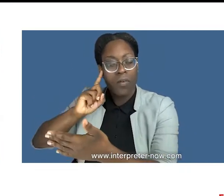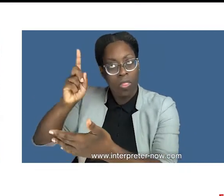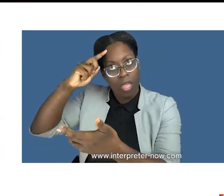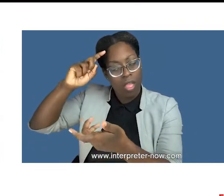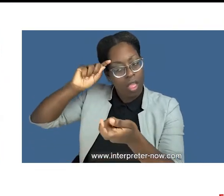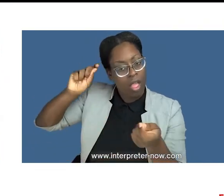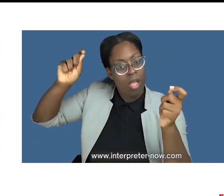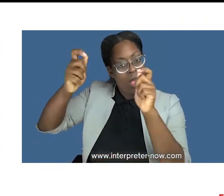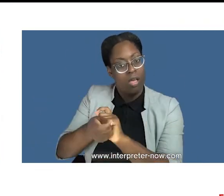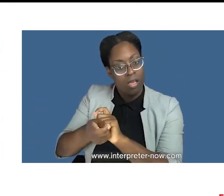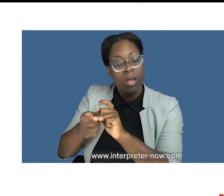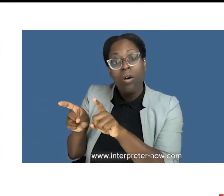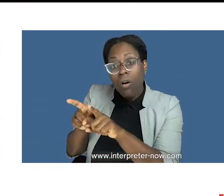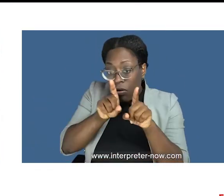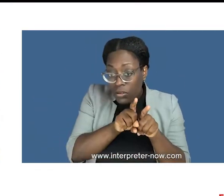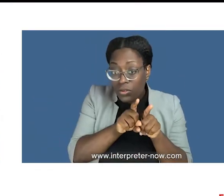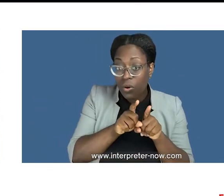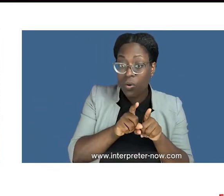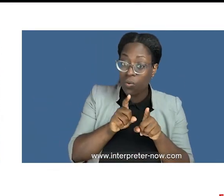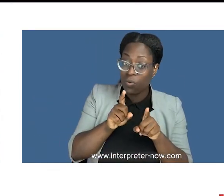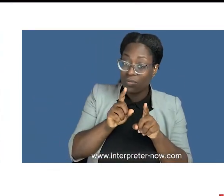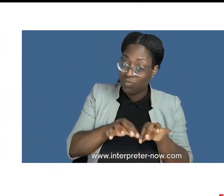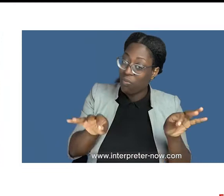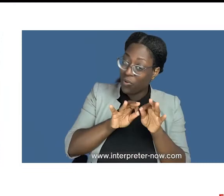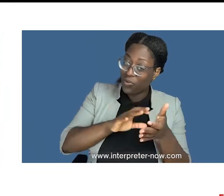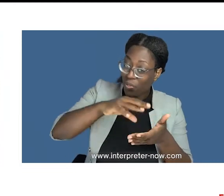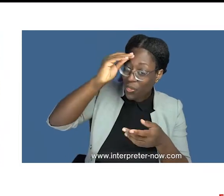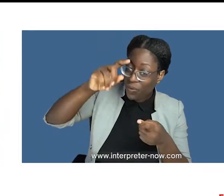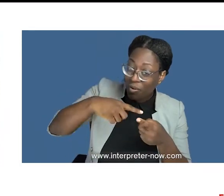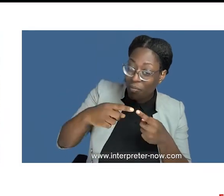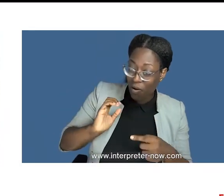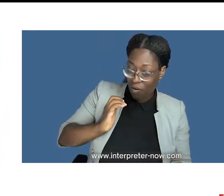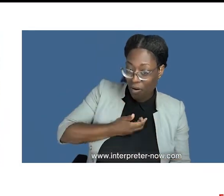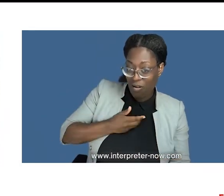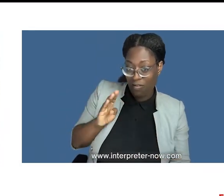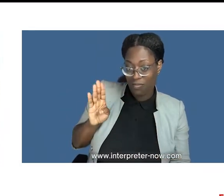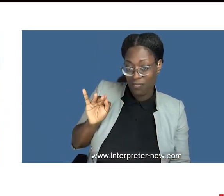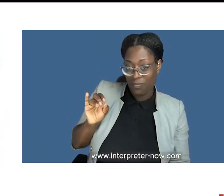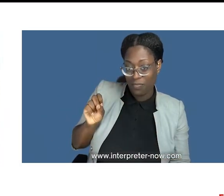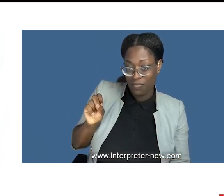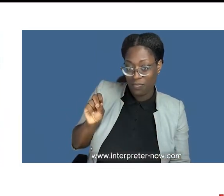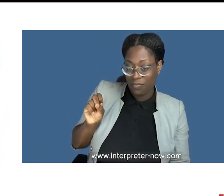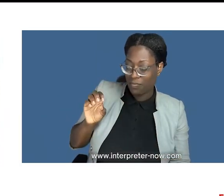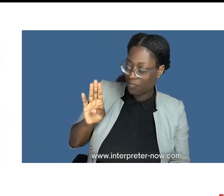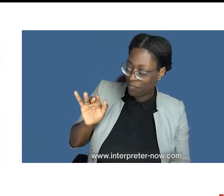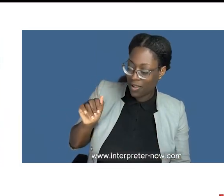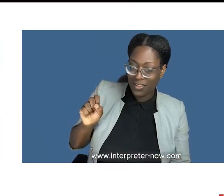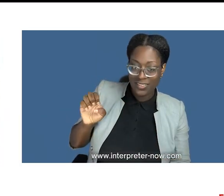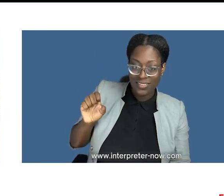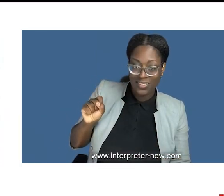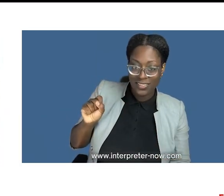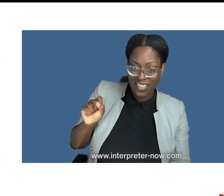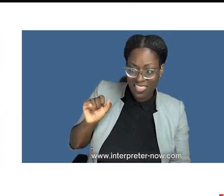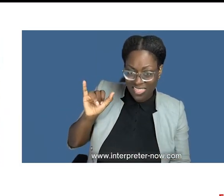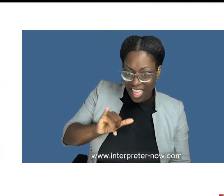pick up biases throughout our lives, from the beginning of our lives. And, we pick them up from